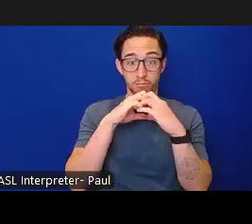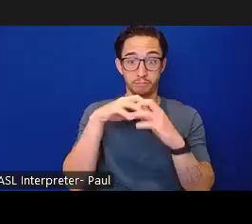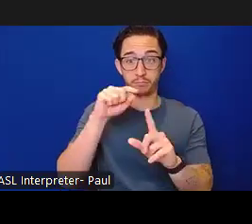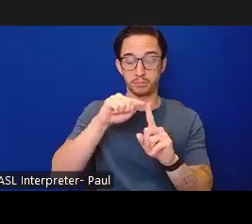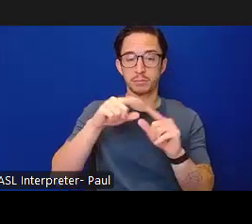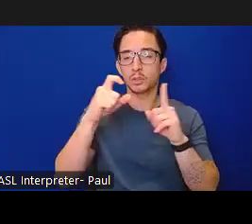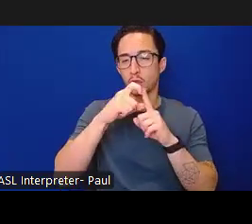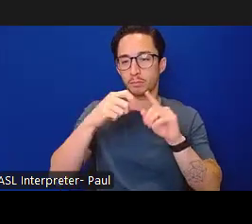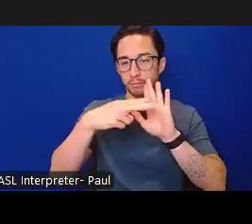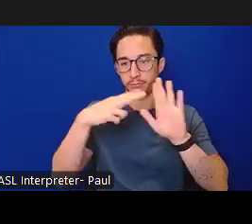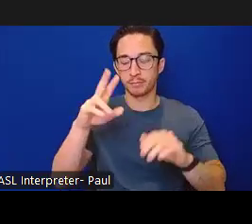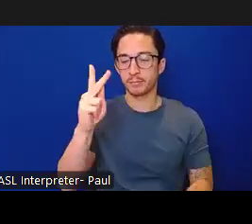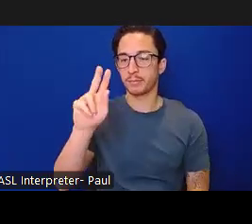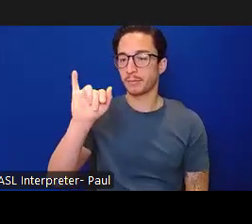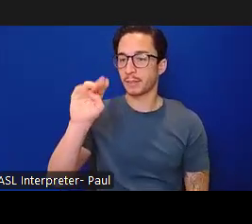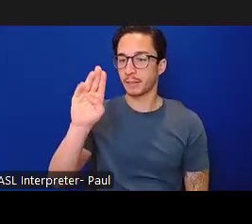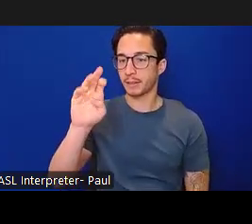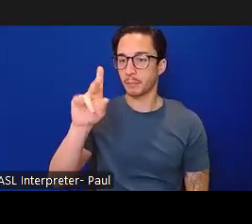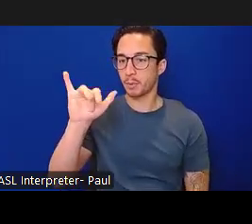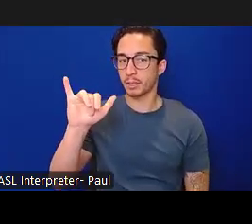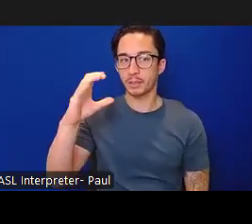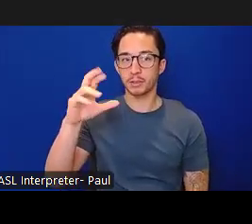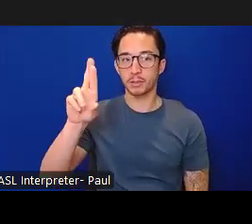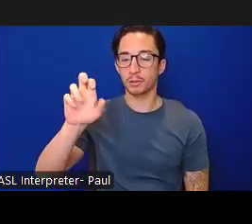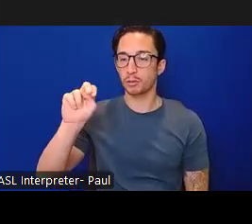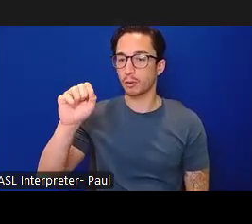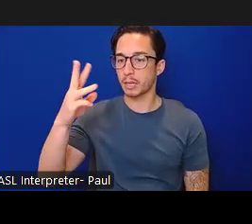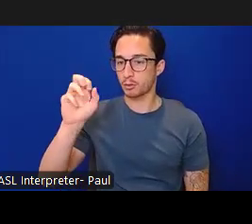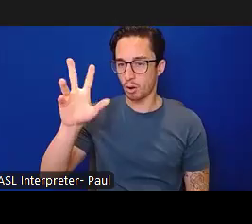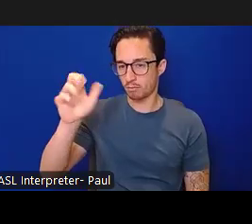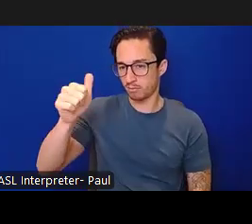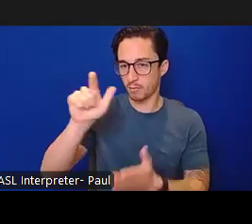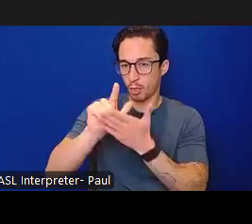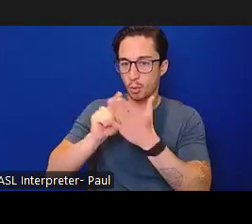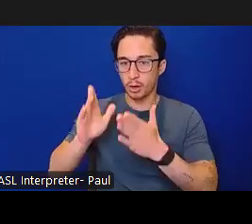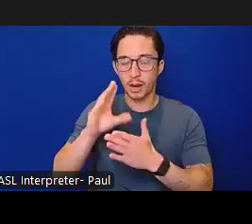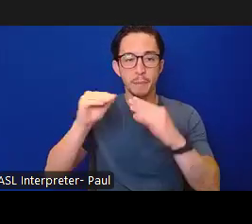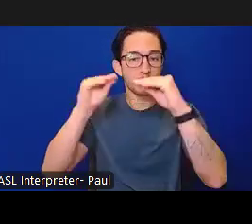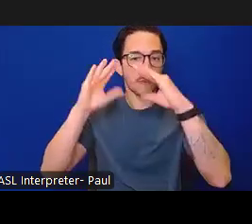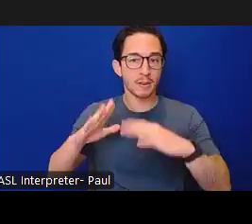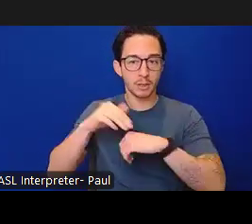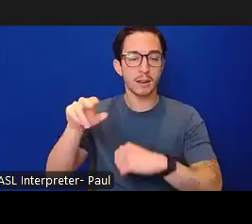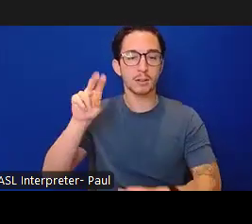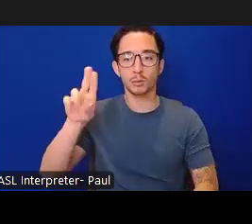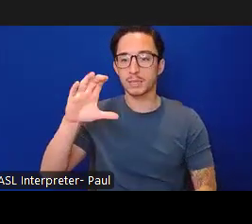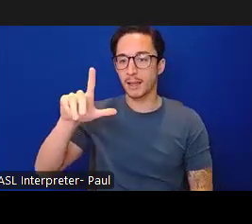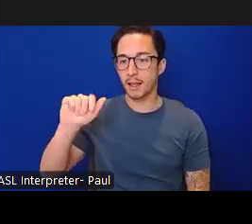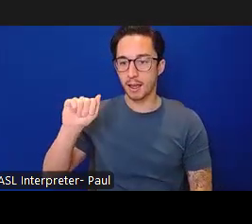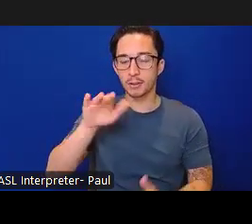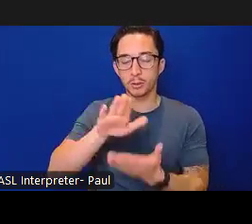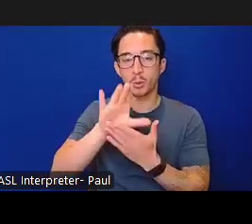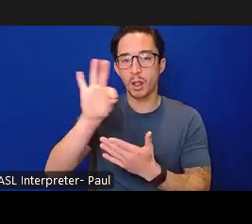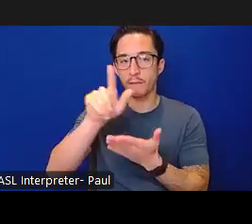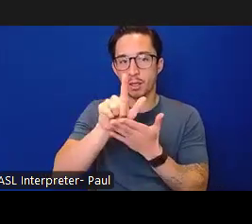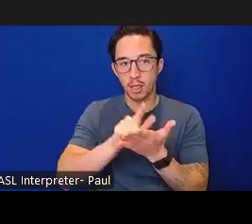coined by Kimberly Crenshaw, a lawyer and a professor at the UCLA School of Law